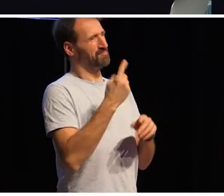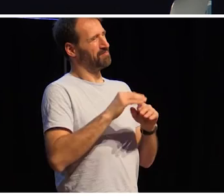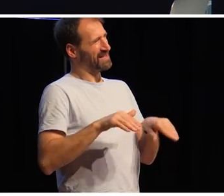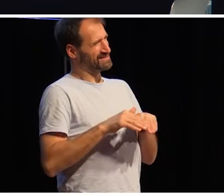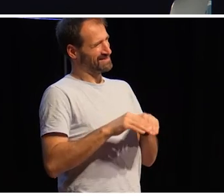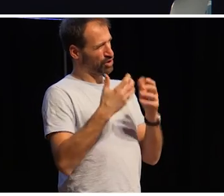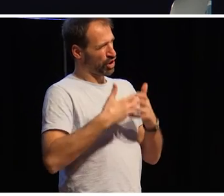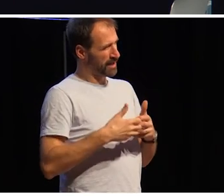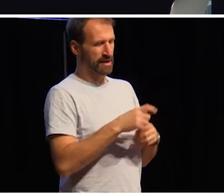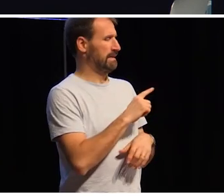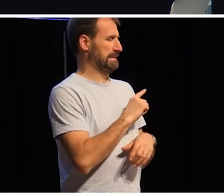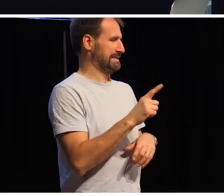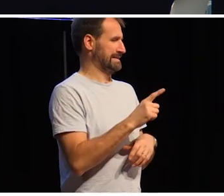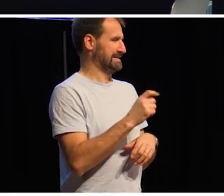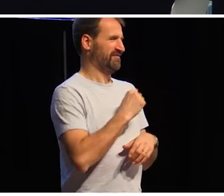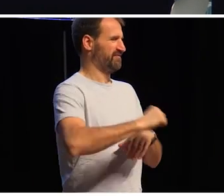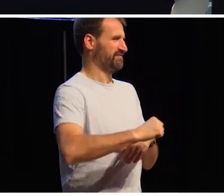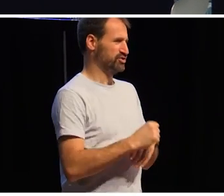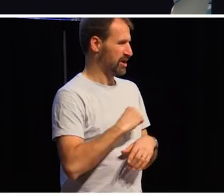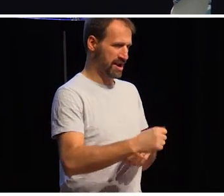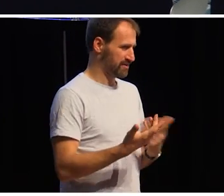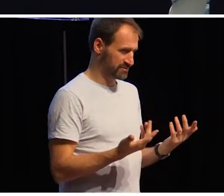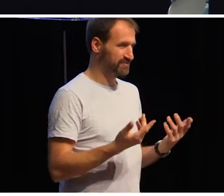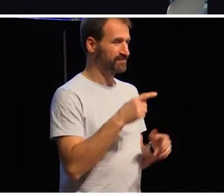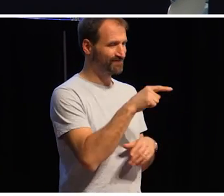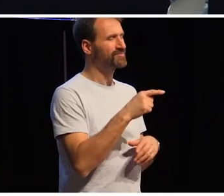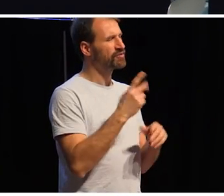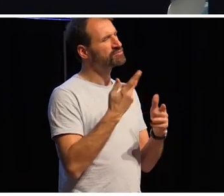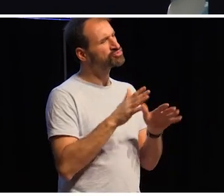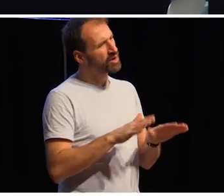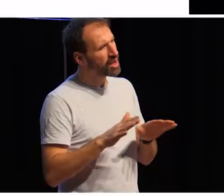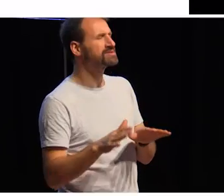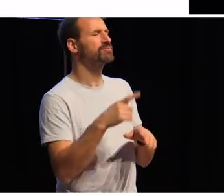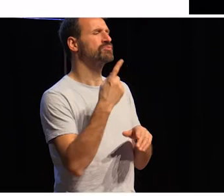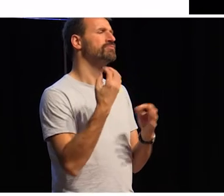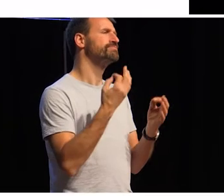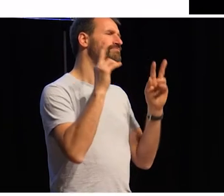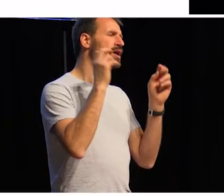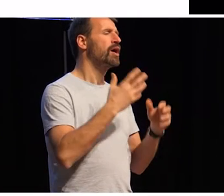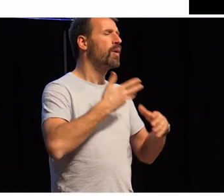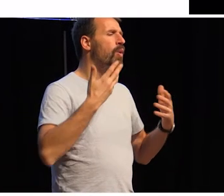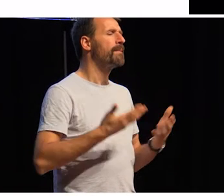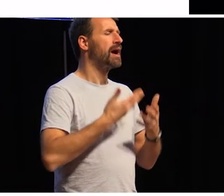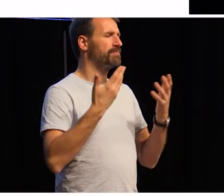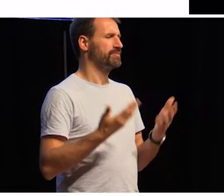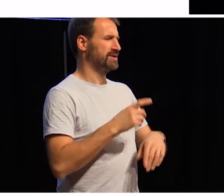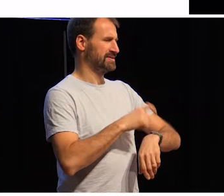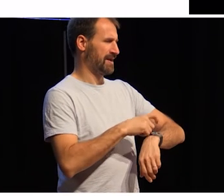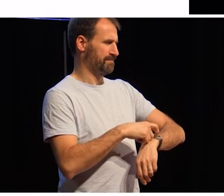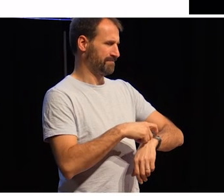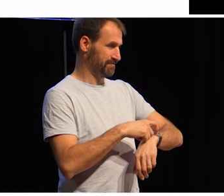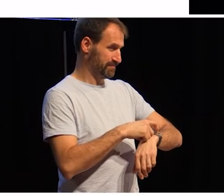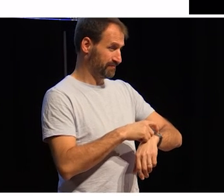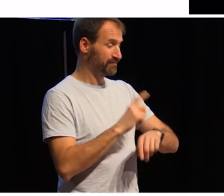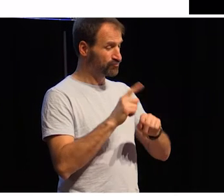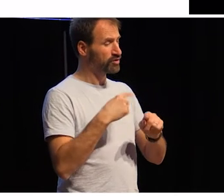slower side, but you don't have a lot of warm-up time that you wait. And then what we do is, after you run your